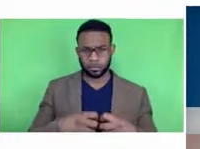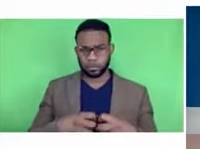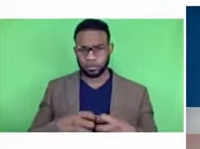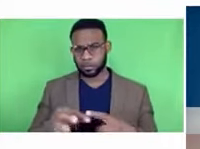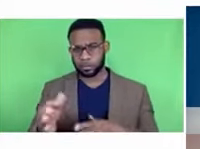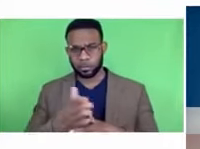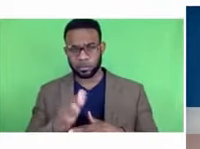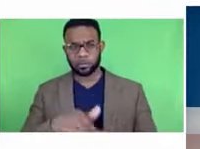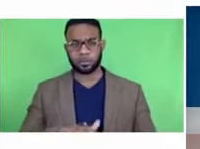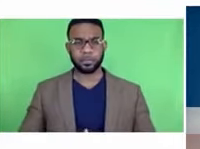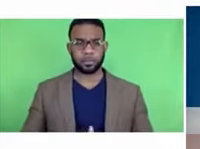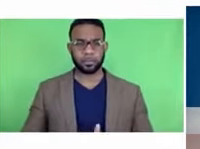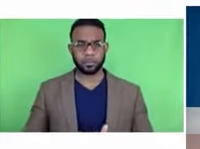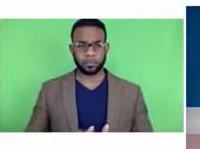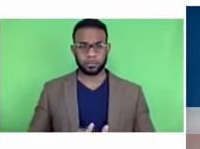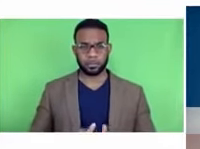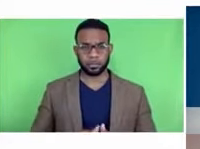that.